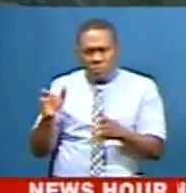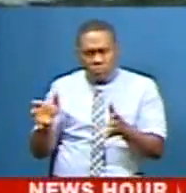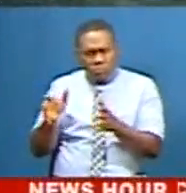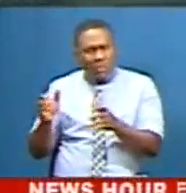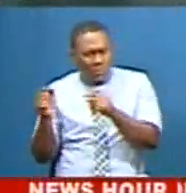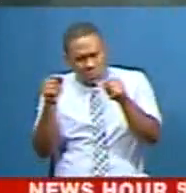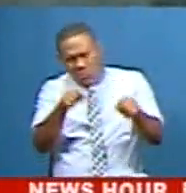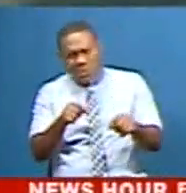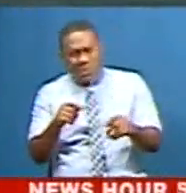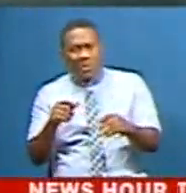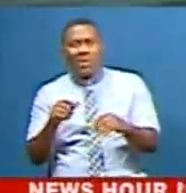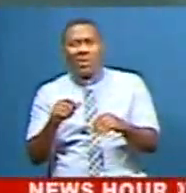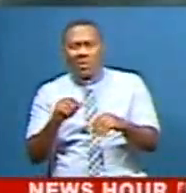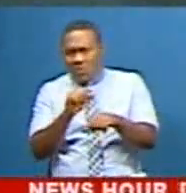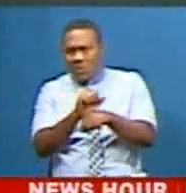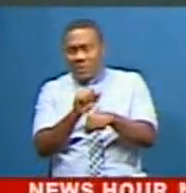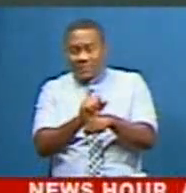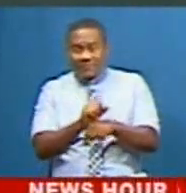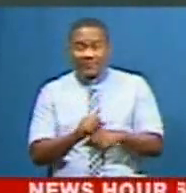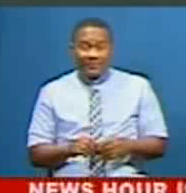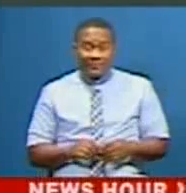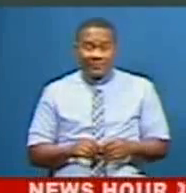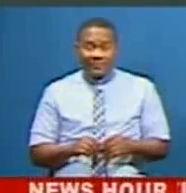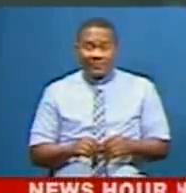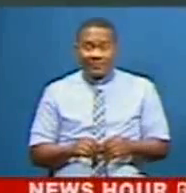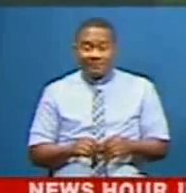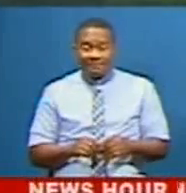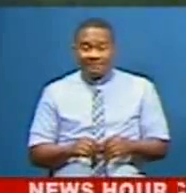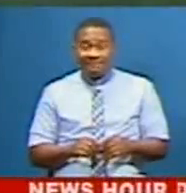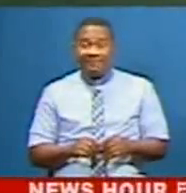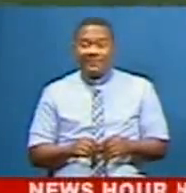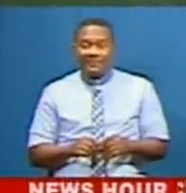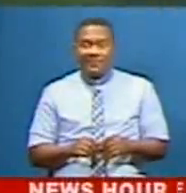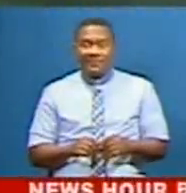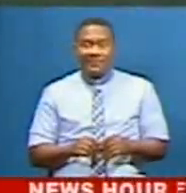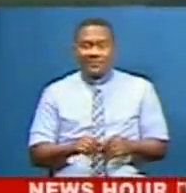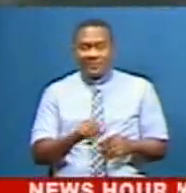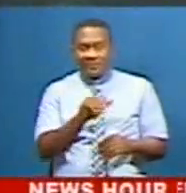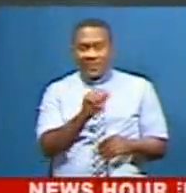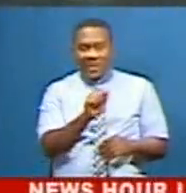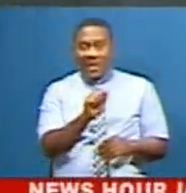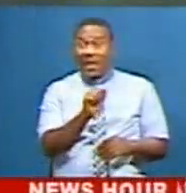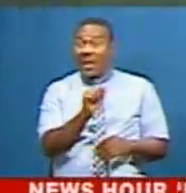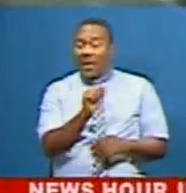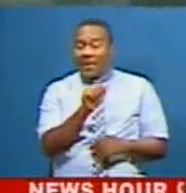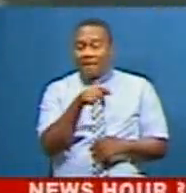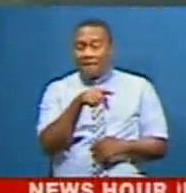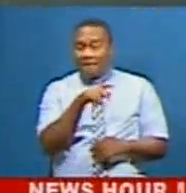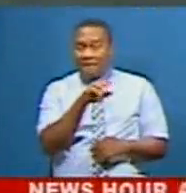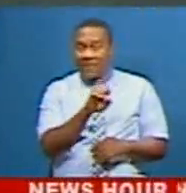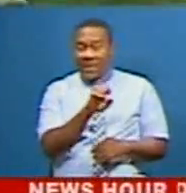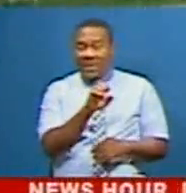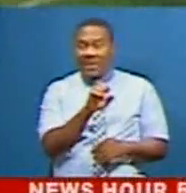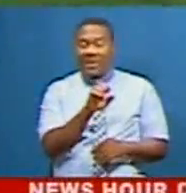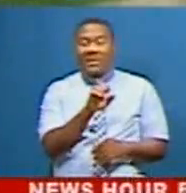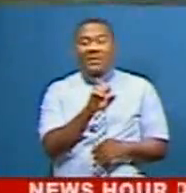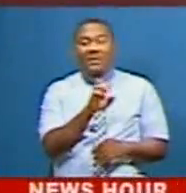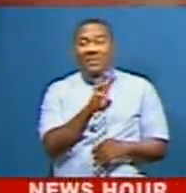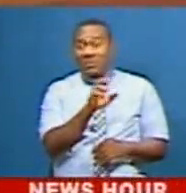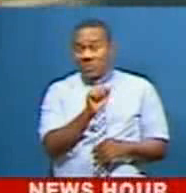to remobilize to site. The Kwafokrom Apedwa stretch of the road falls within four districts,